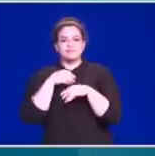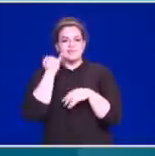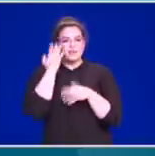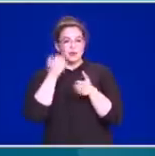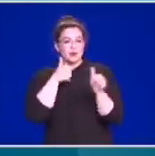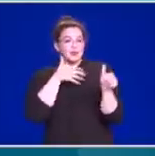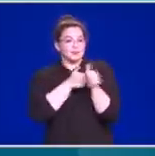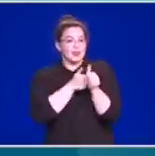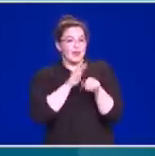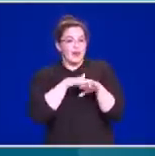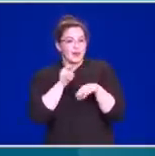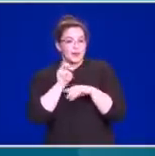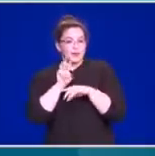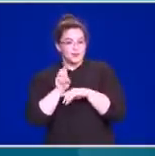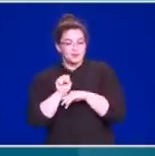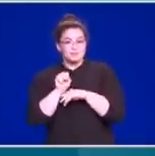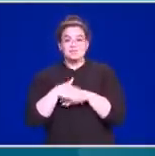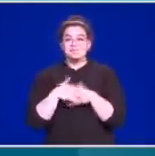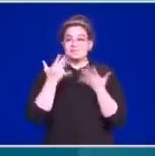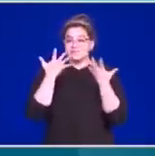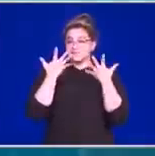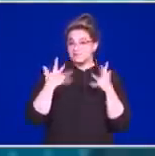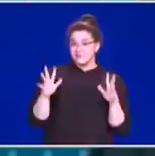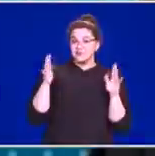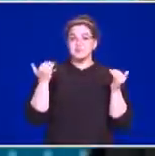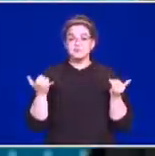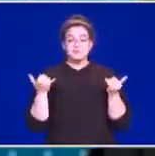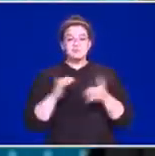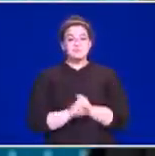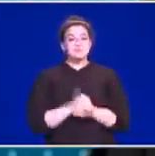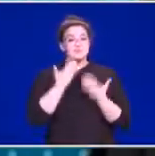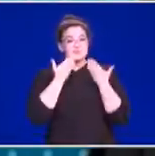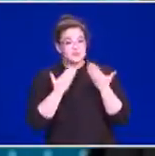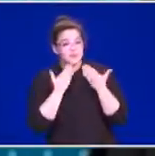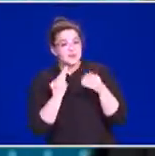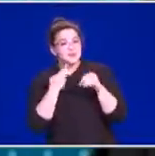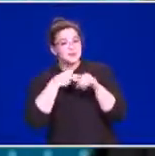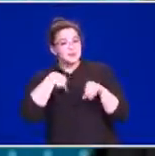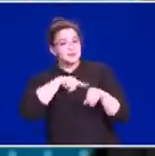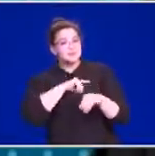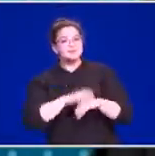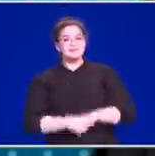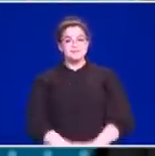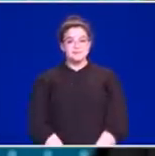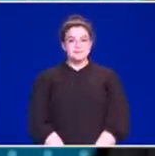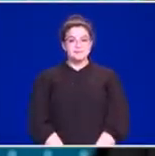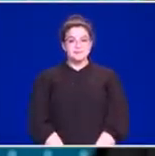on our latest news. That concludes our briefing for today. Thank you for joining us.